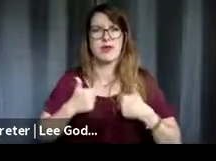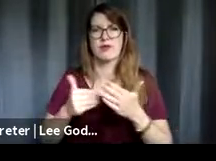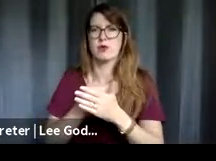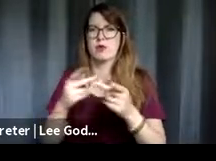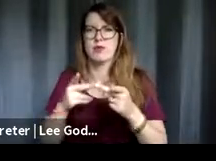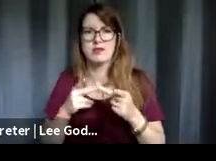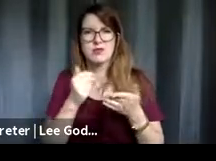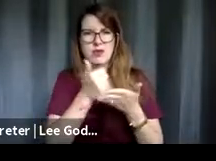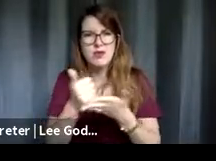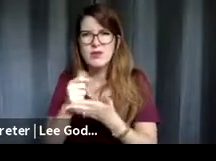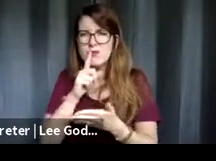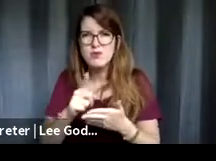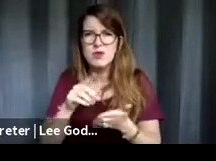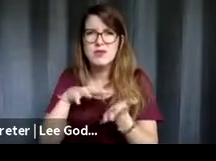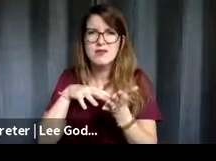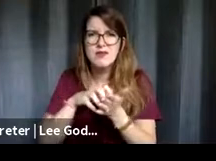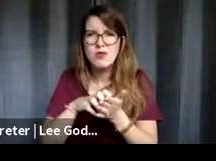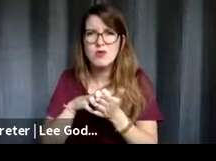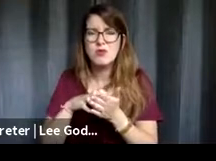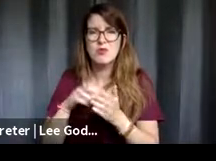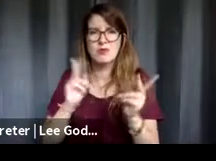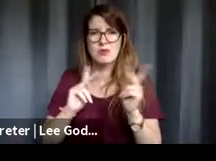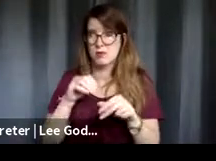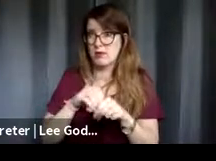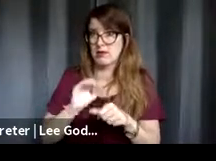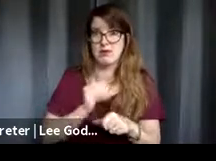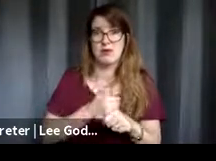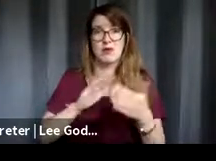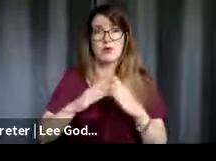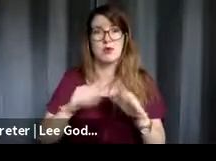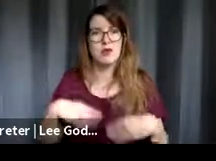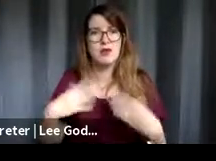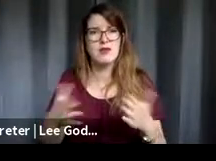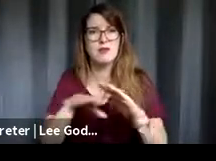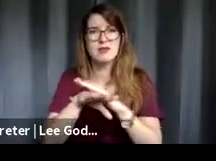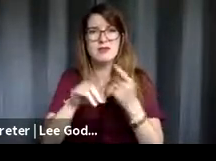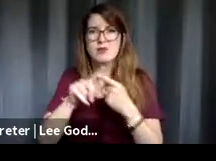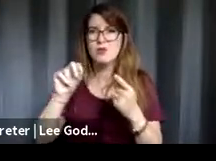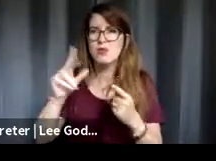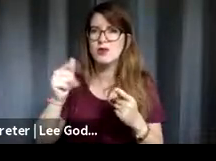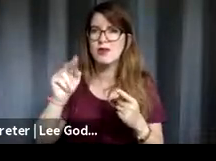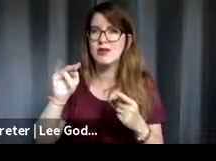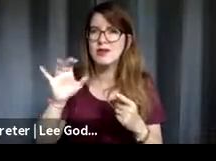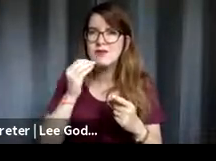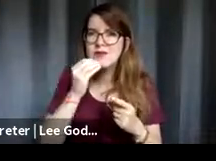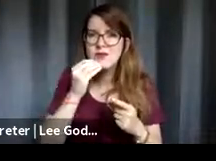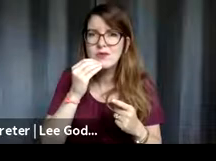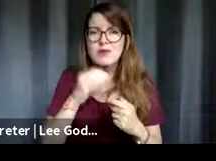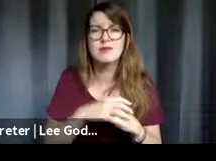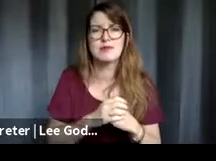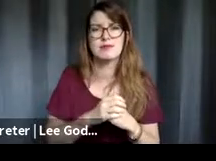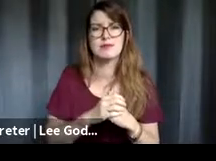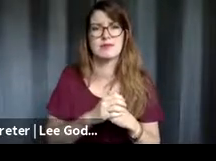We help the most vulnerable people in our community by providing access to organic produce and groceries.